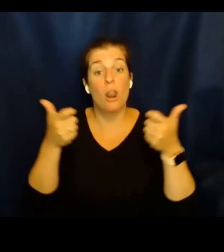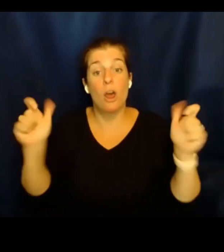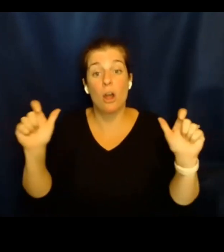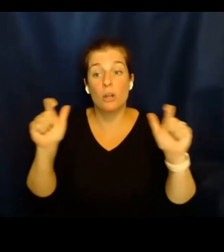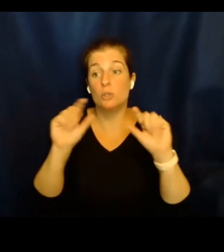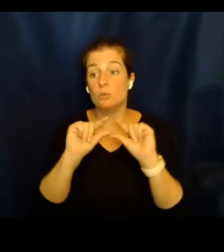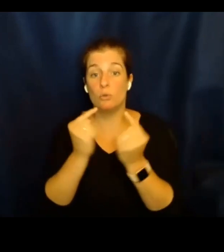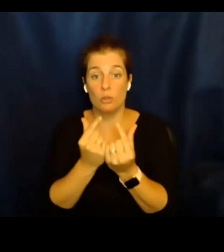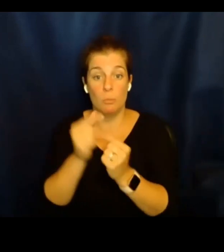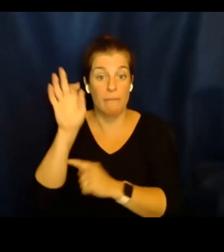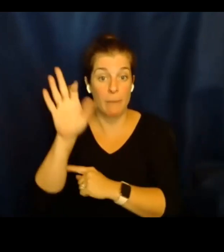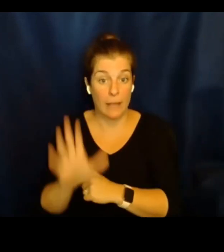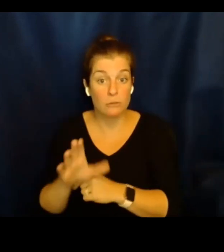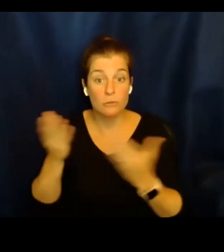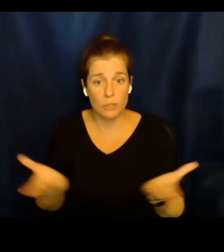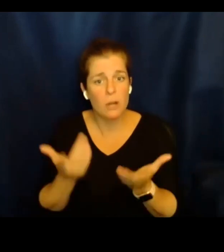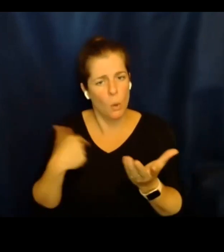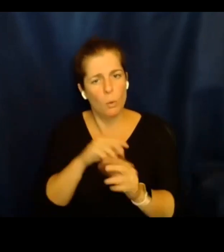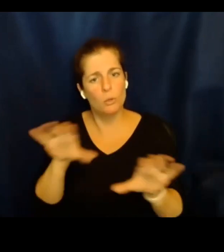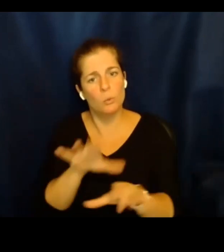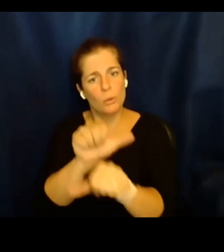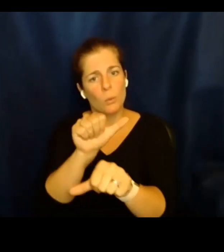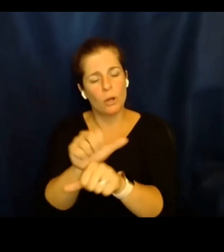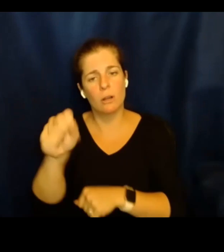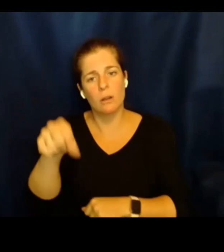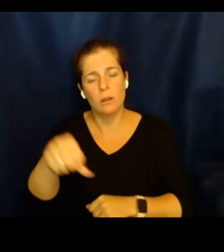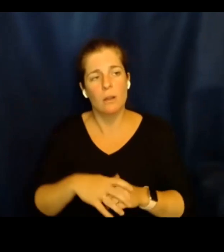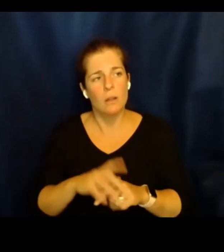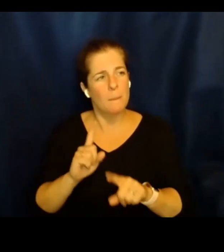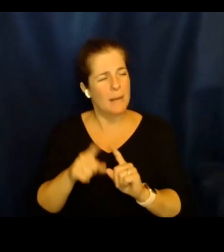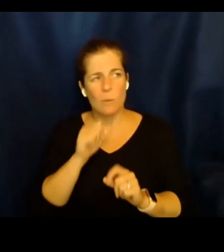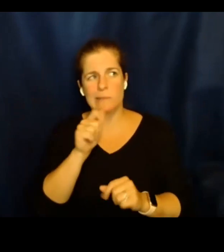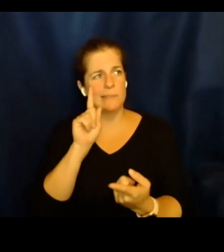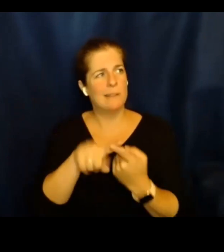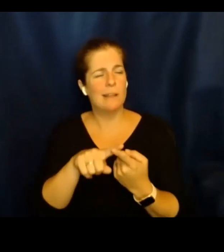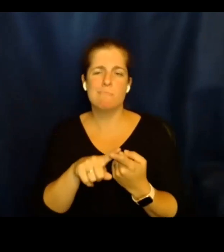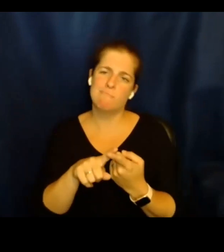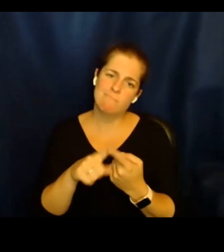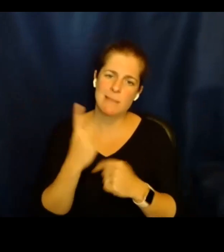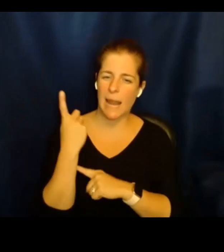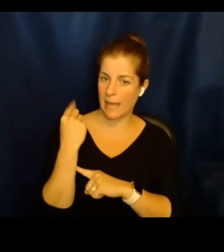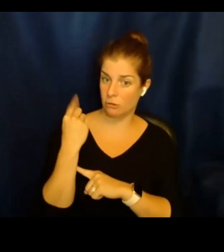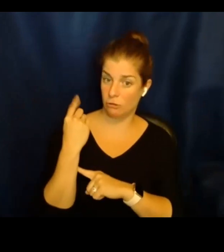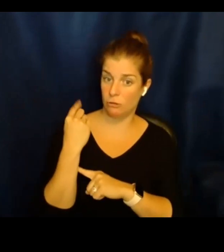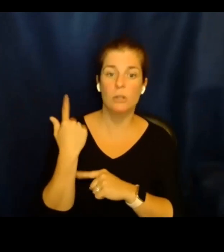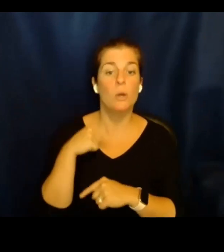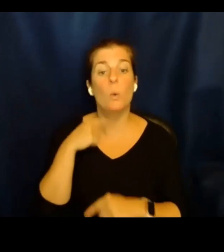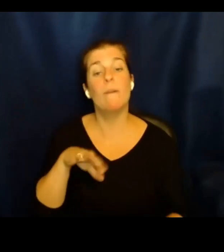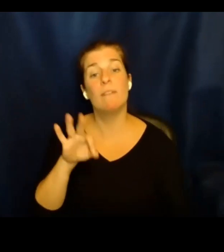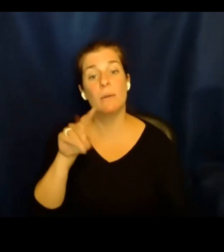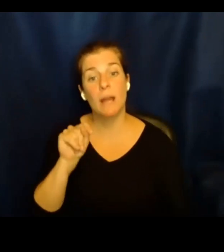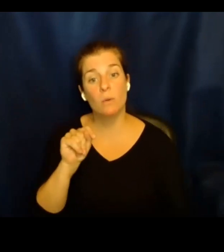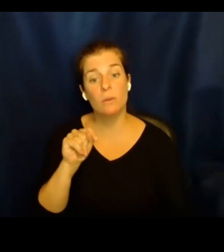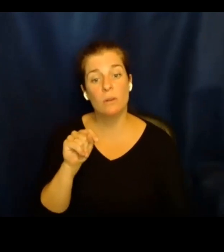carrying out this work. In fact, it wasn't until last year that we came to find out some information that